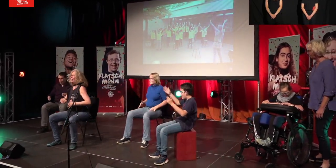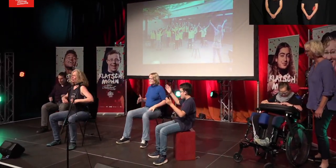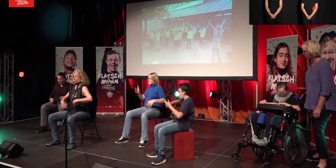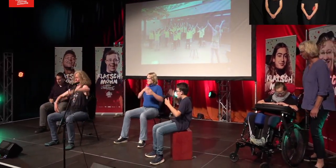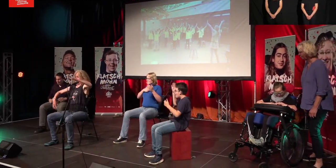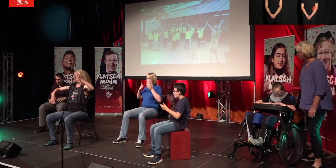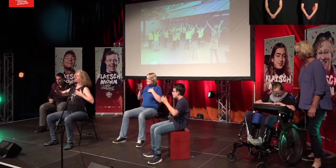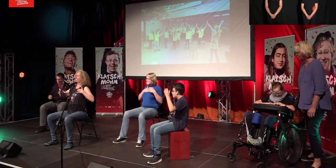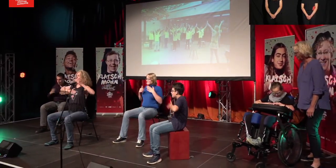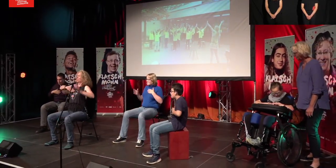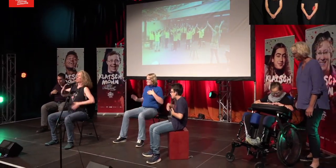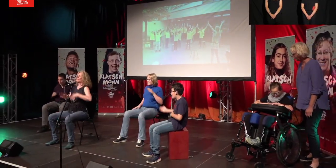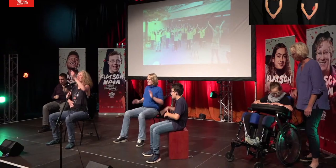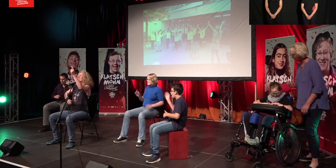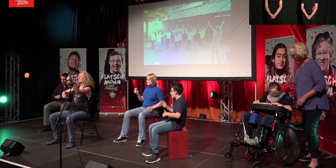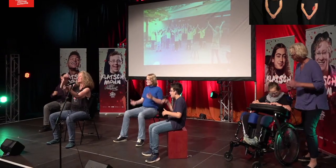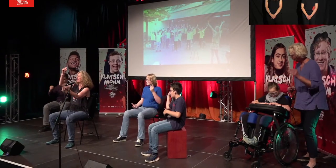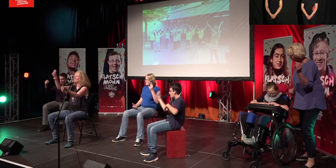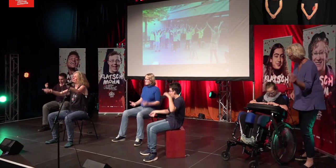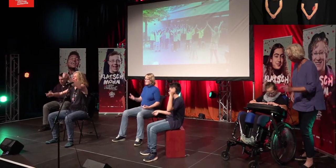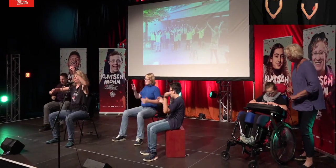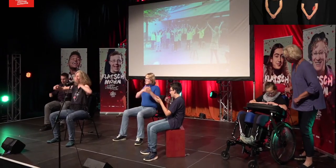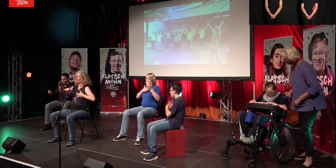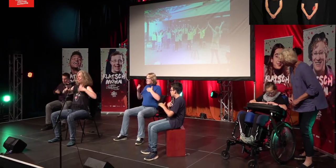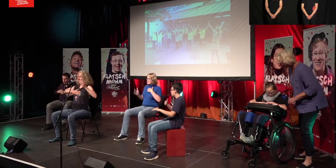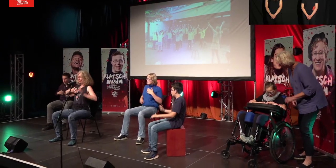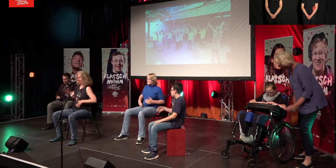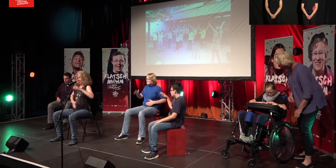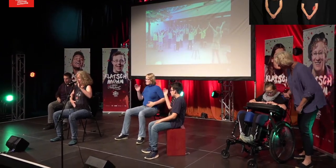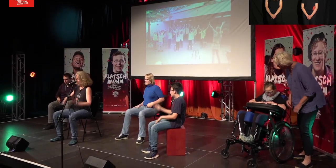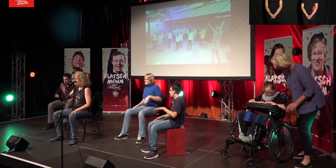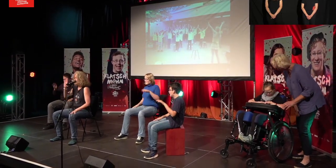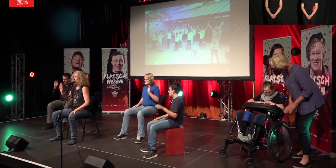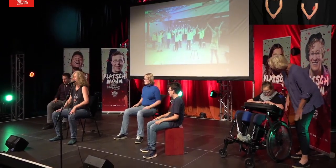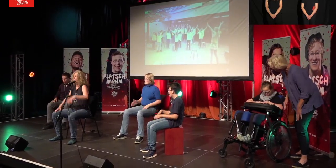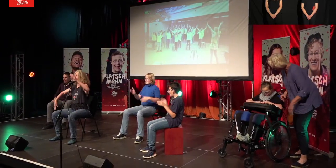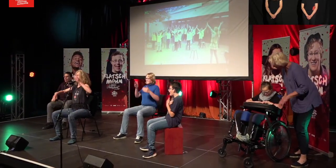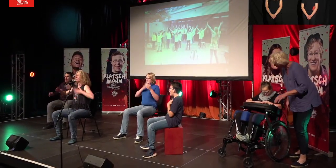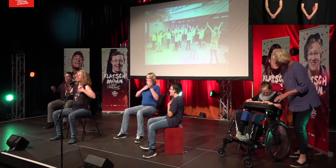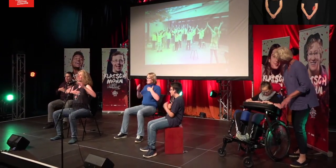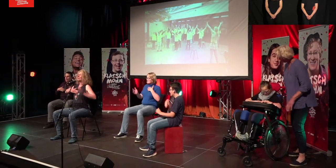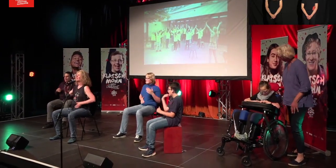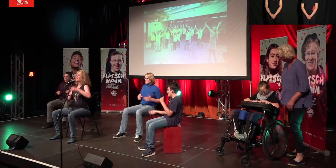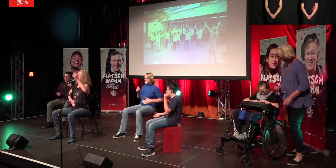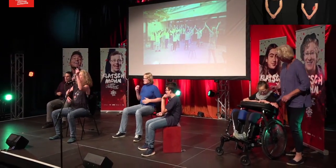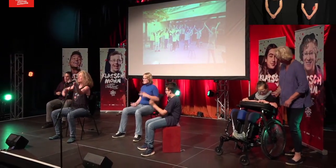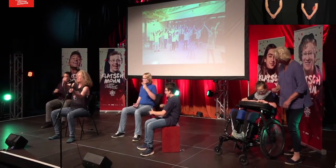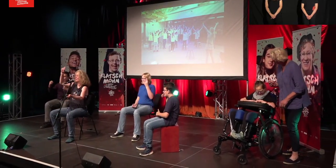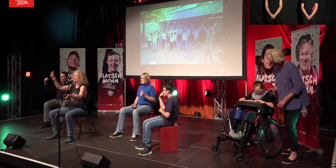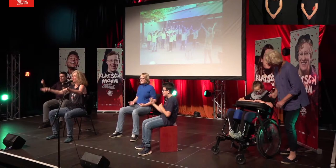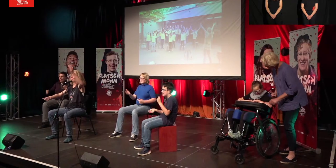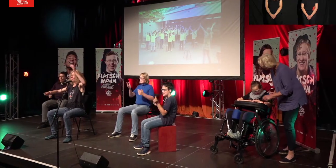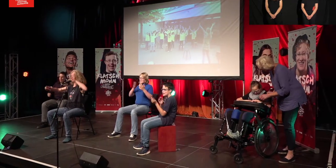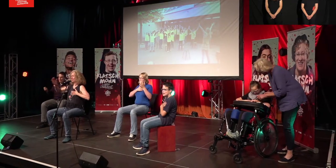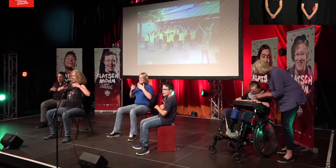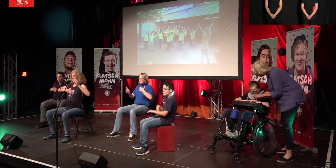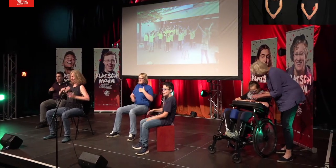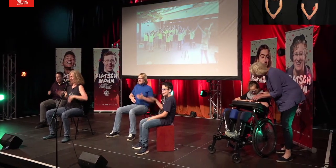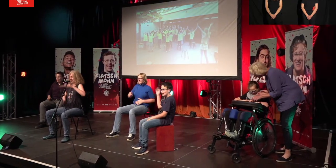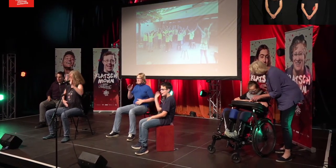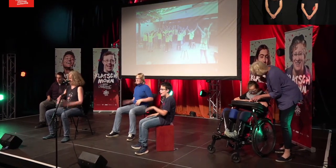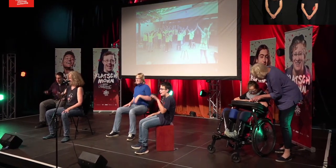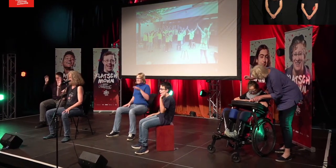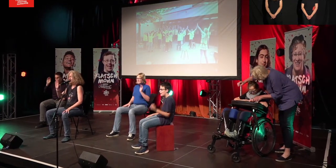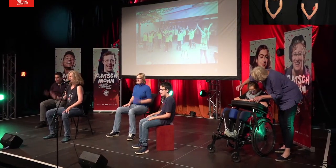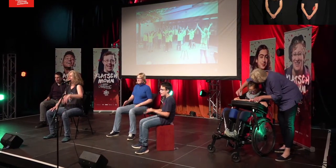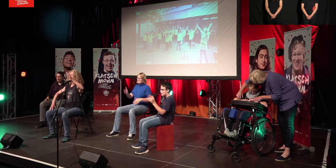times. I've got no roots, but my home was never on the ground. I've got no roots, but my home was never